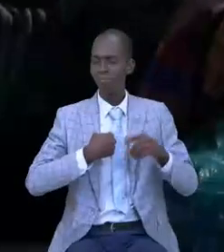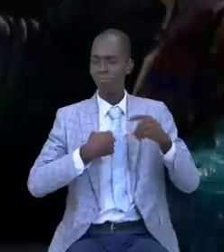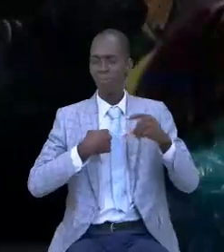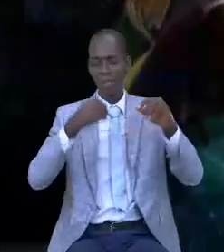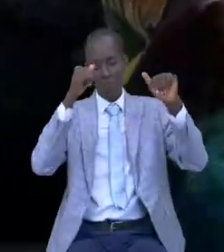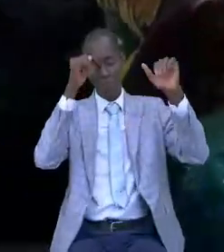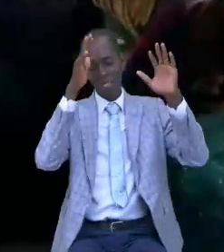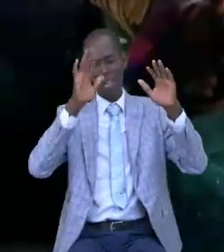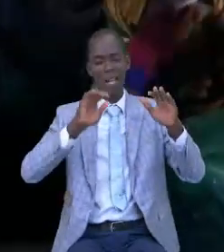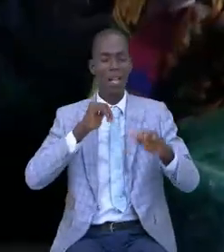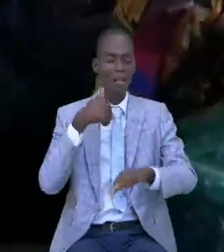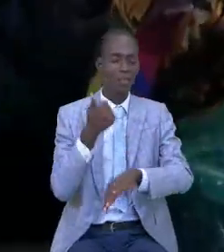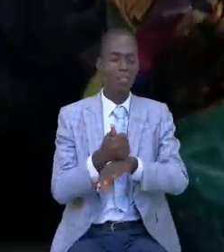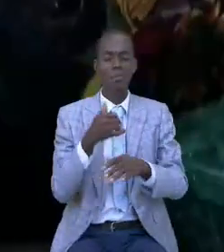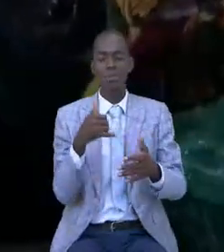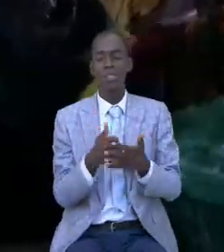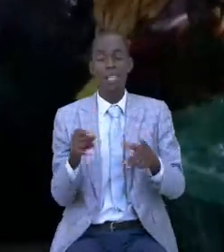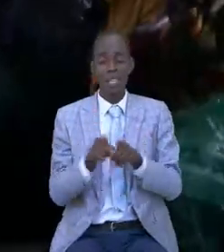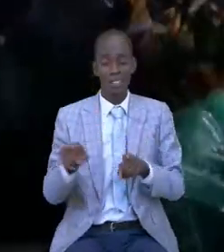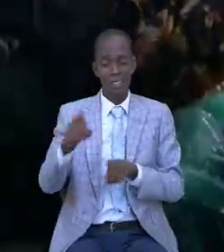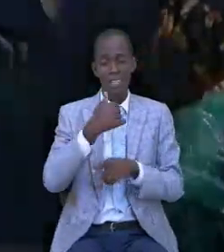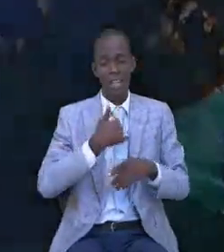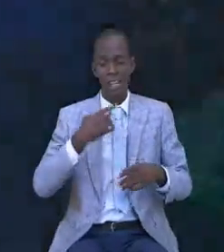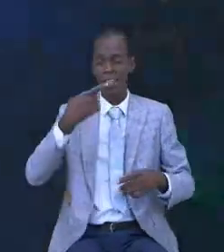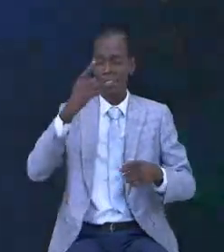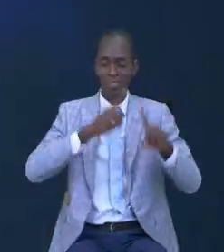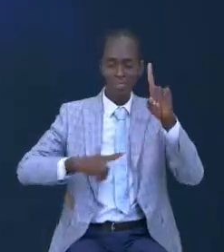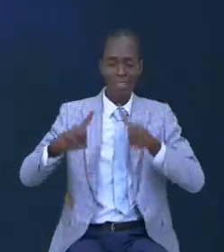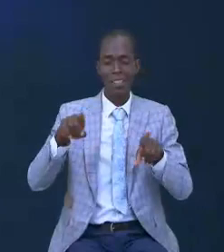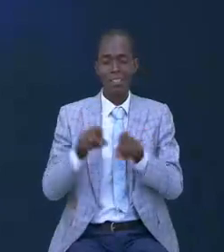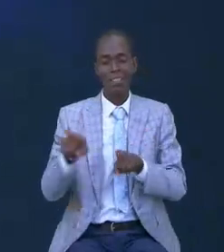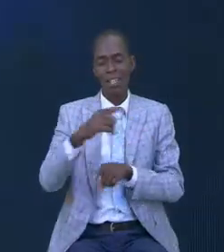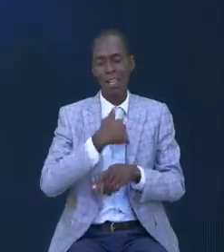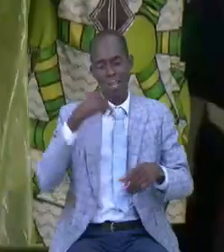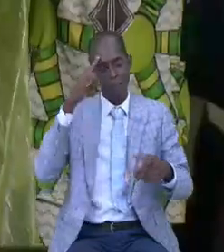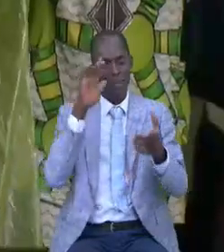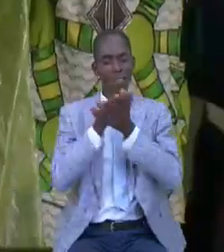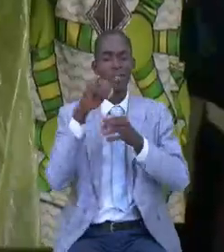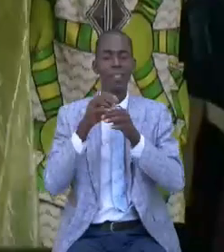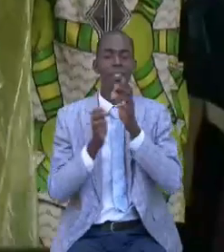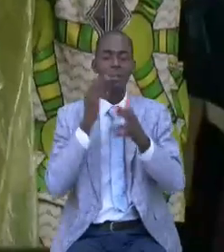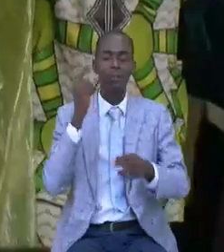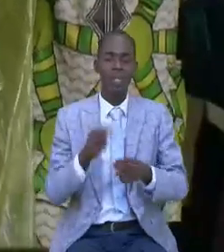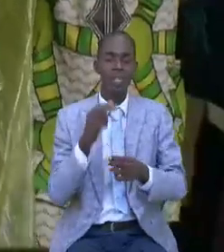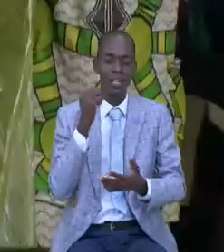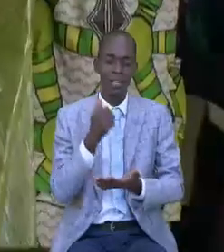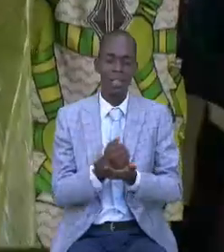Father, confirm it as they have said, as they have believed in Jesus' name.